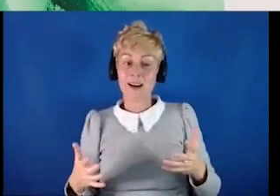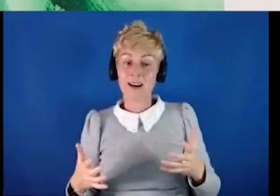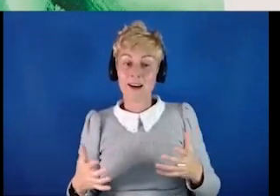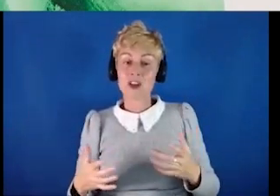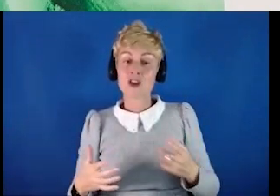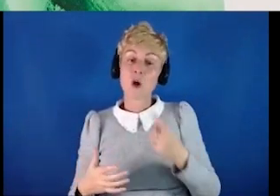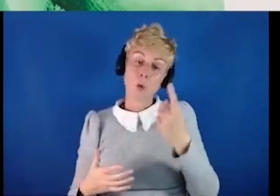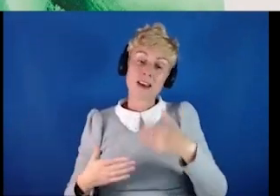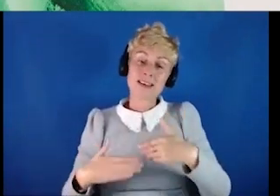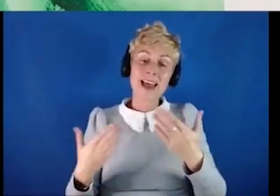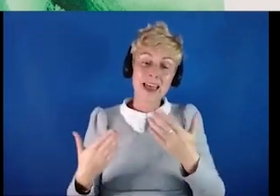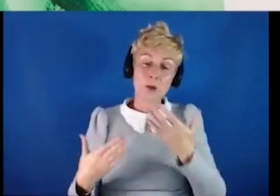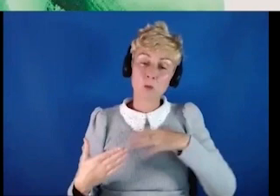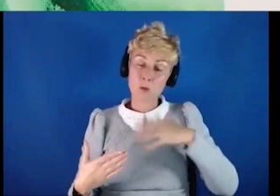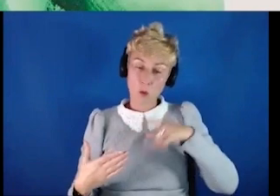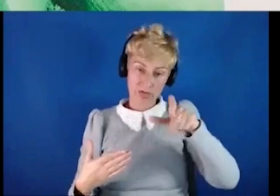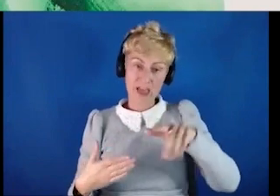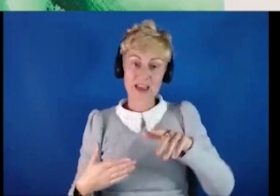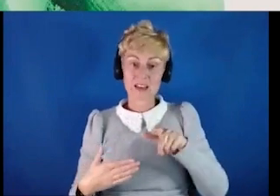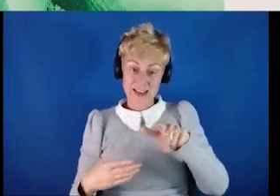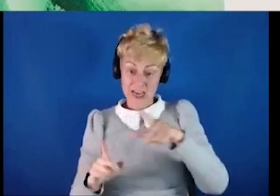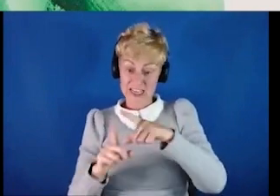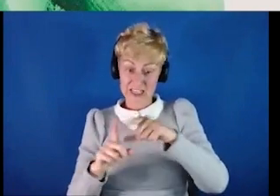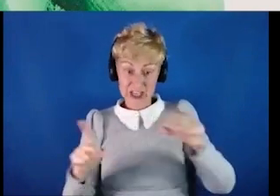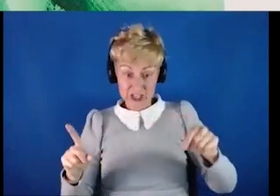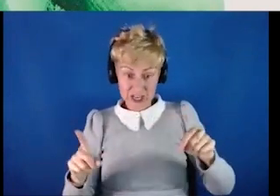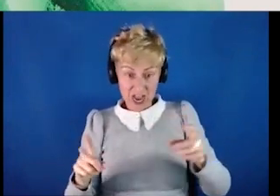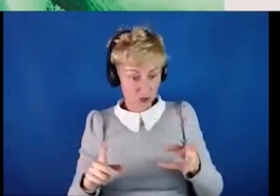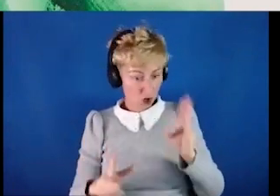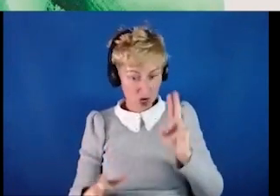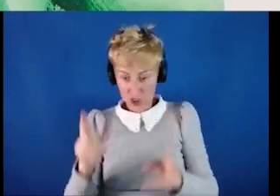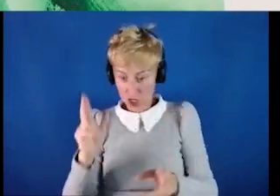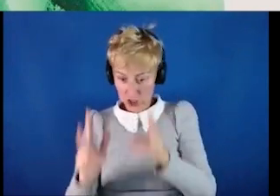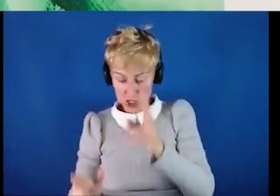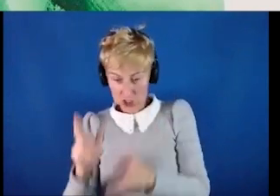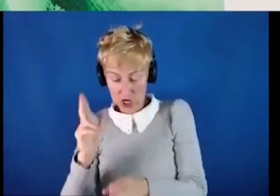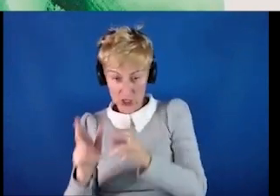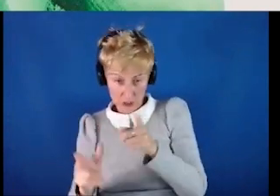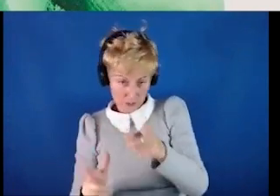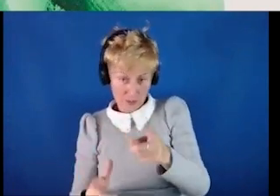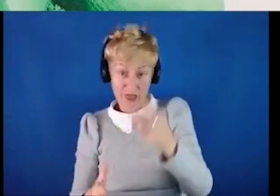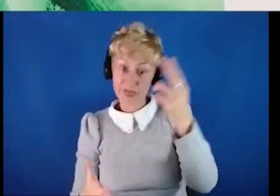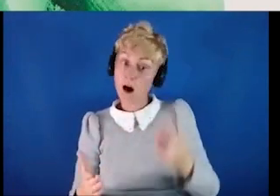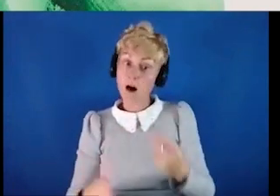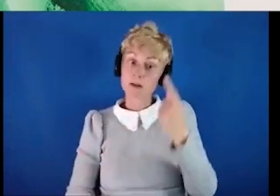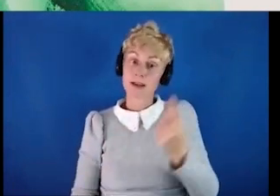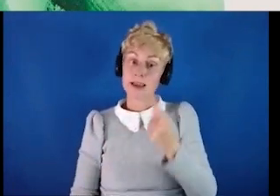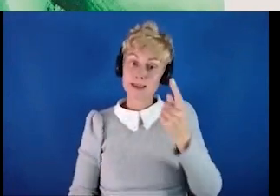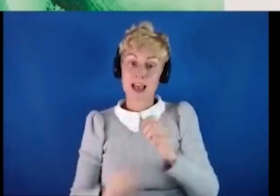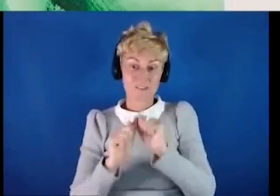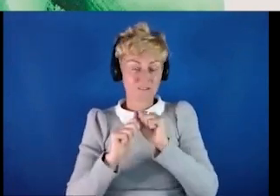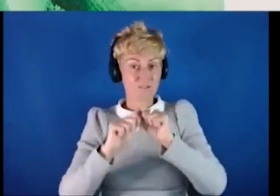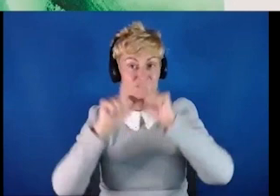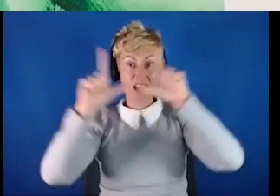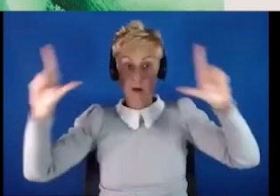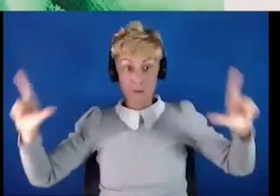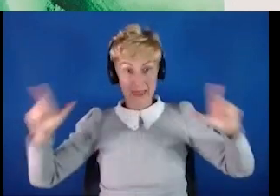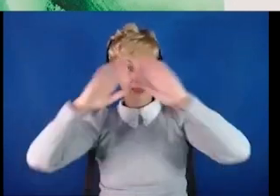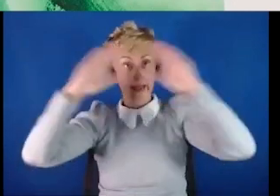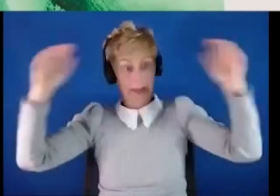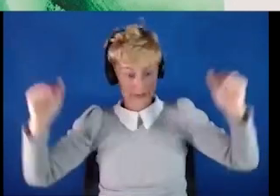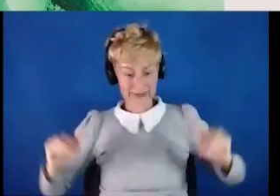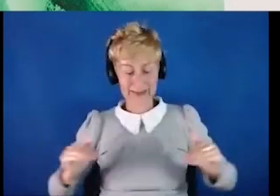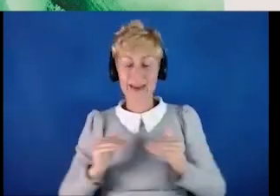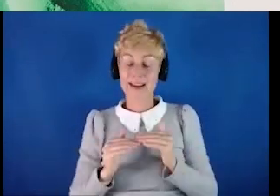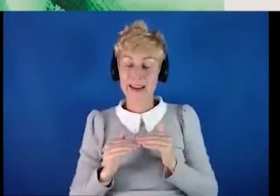to highlight that it was digitized, that we're cropping from it, but the artwork itself remains intact and we